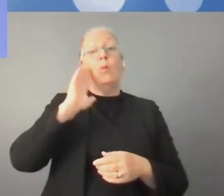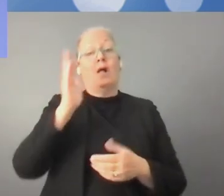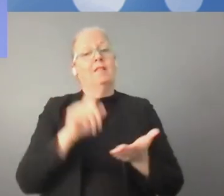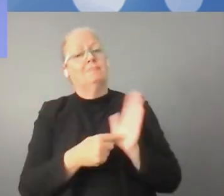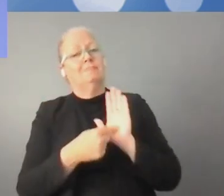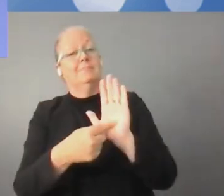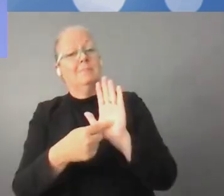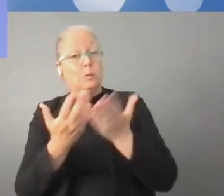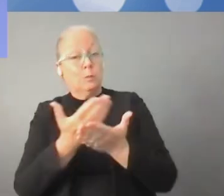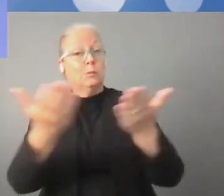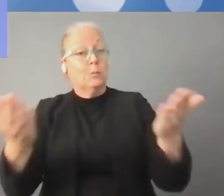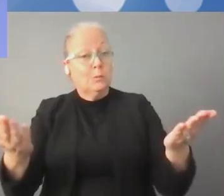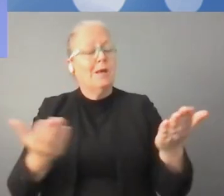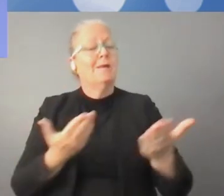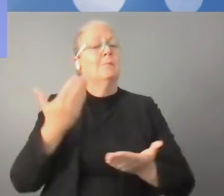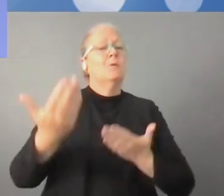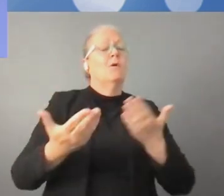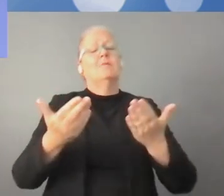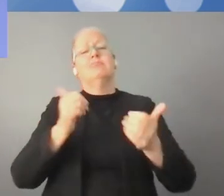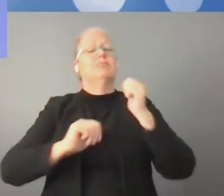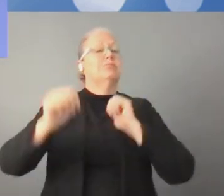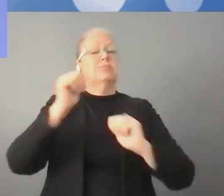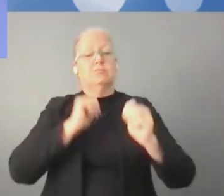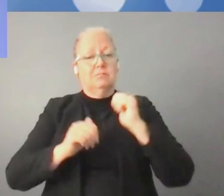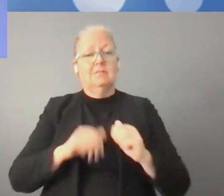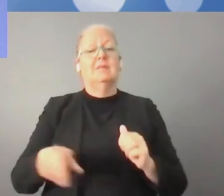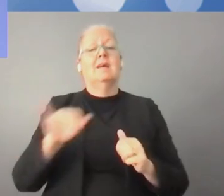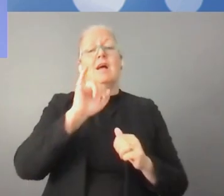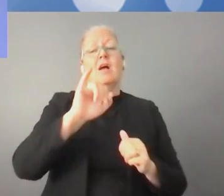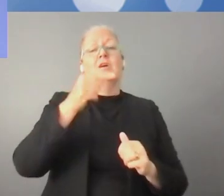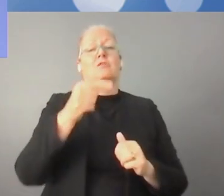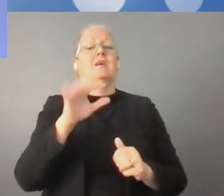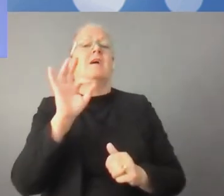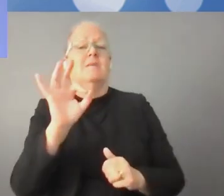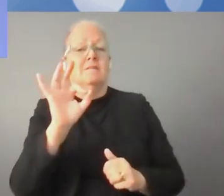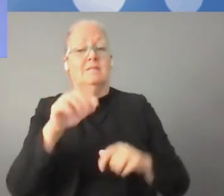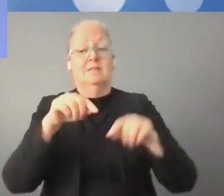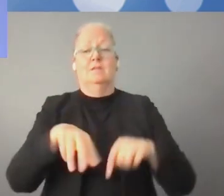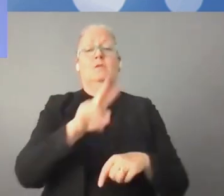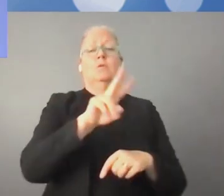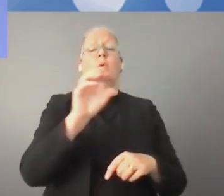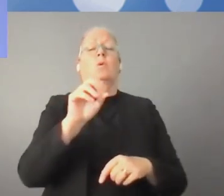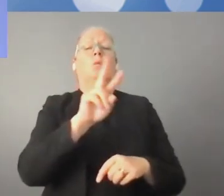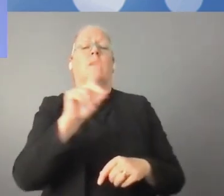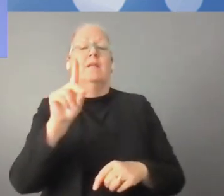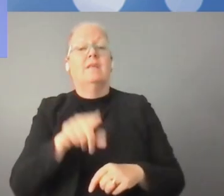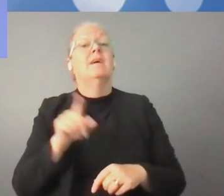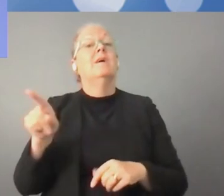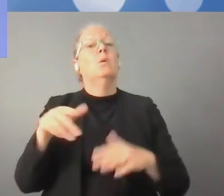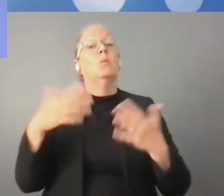are participants of the IGF 2021 in Katowice. He's a classical pianist,